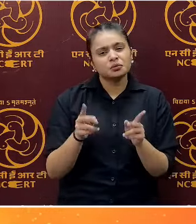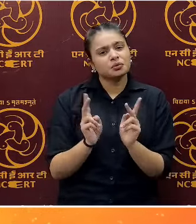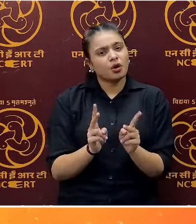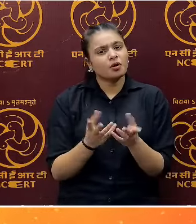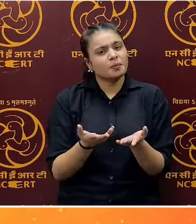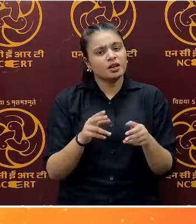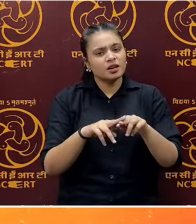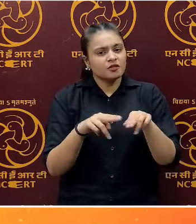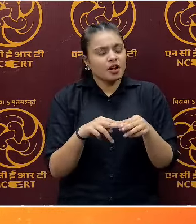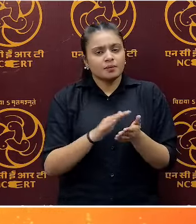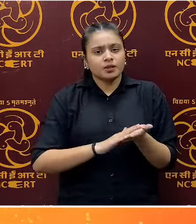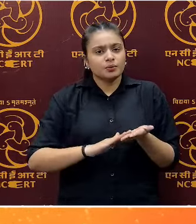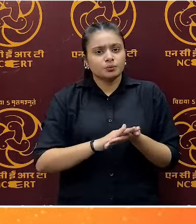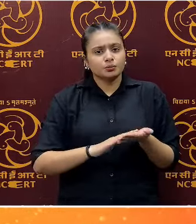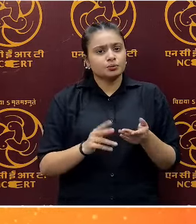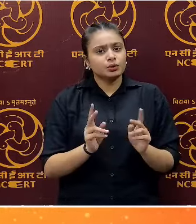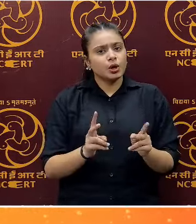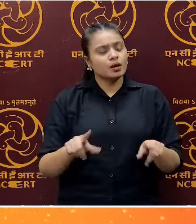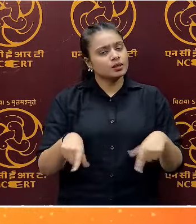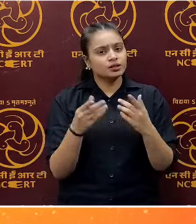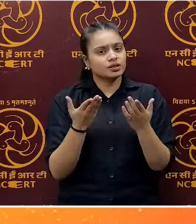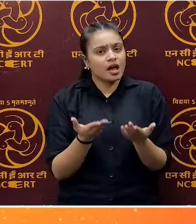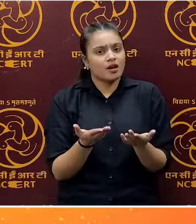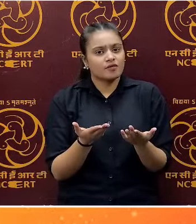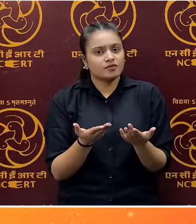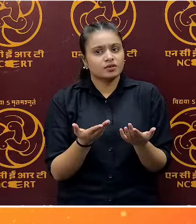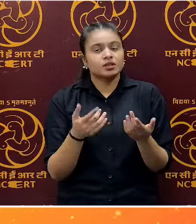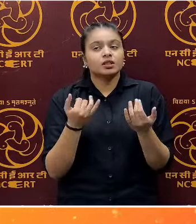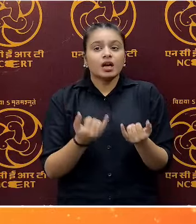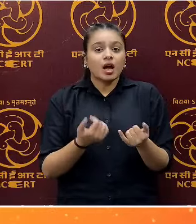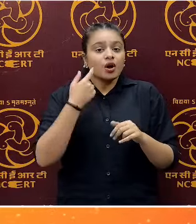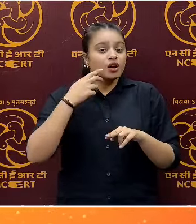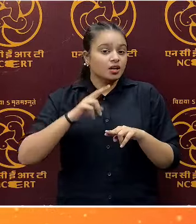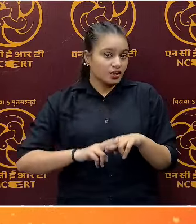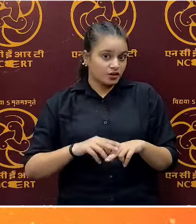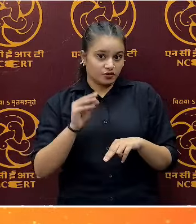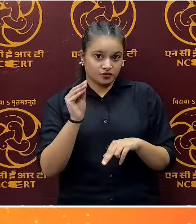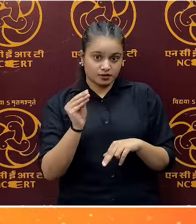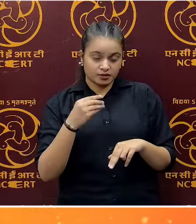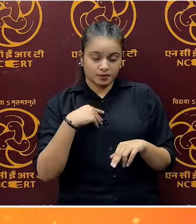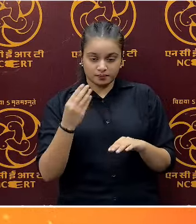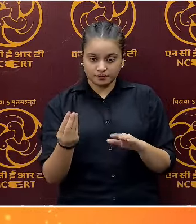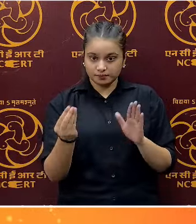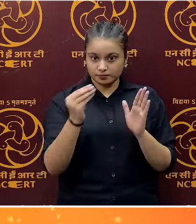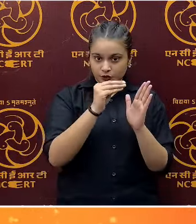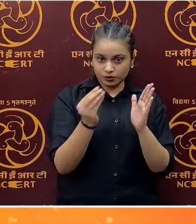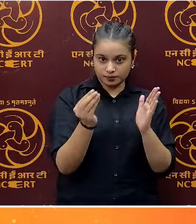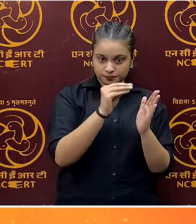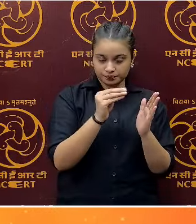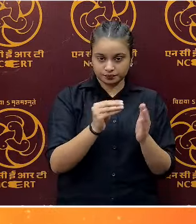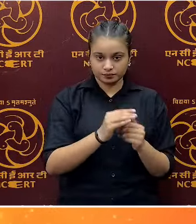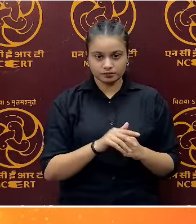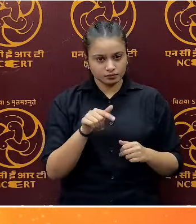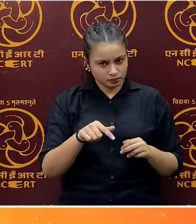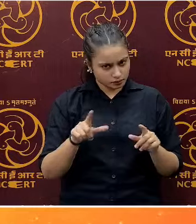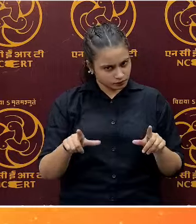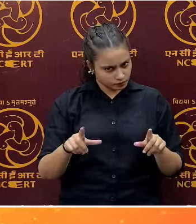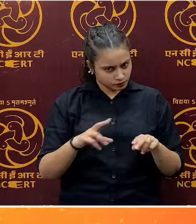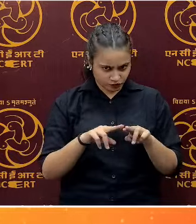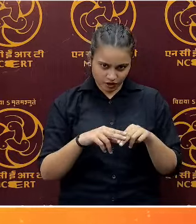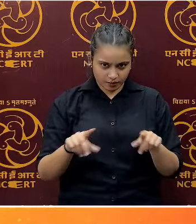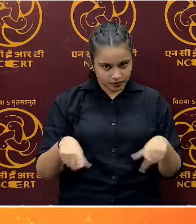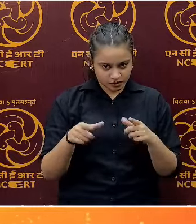I guess. It's Yeah. just a plain tree, right? Yes. Now, if I will put these here, is this a family tree now?